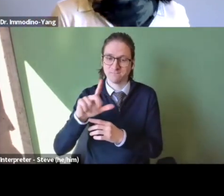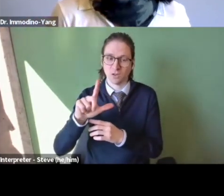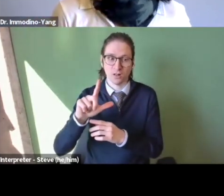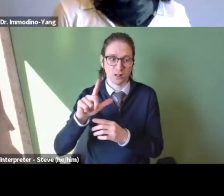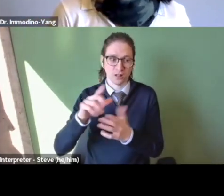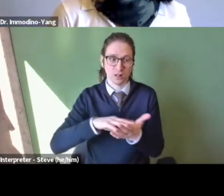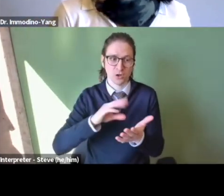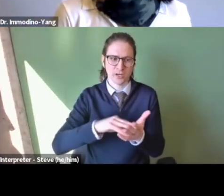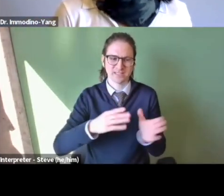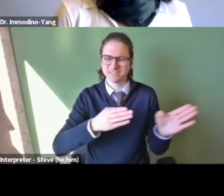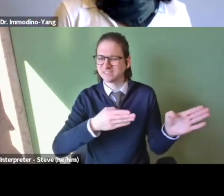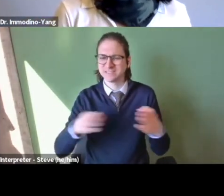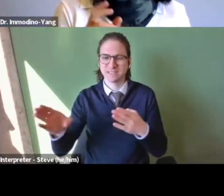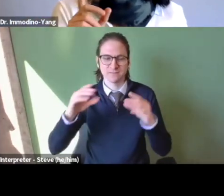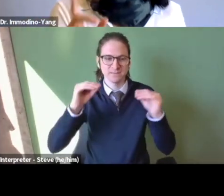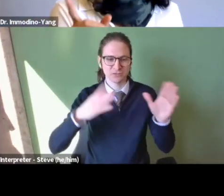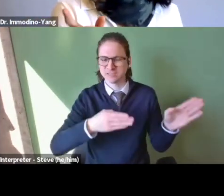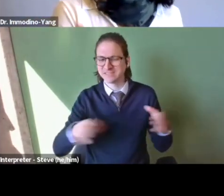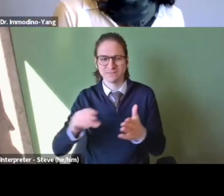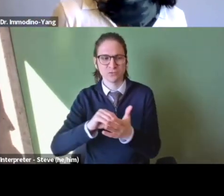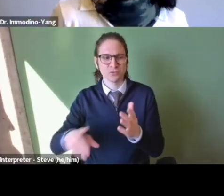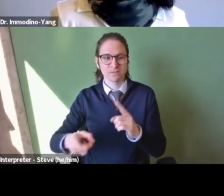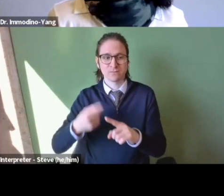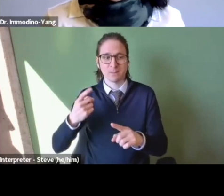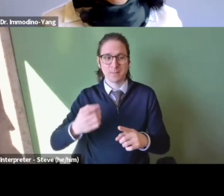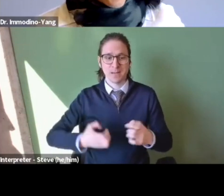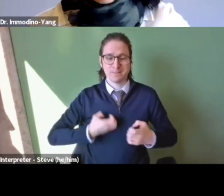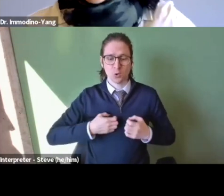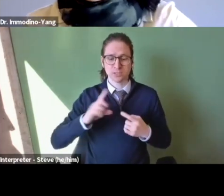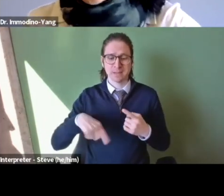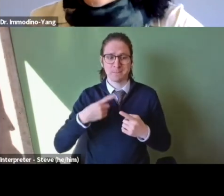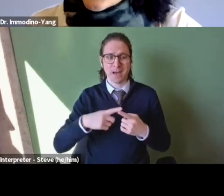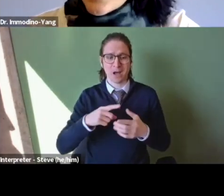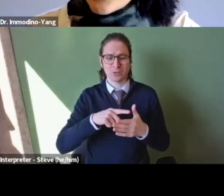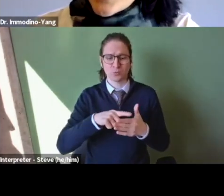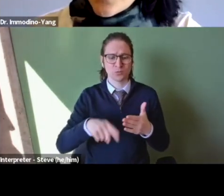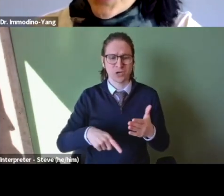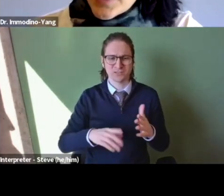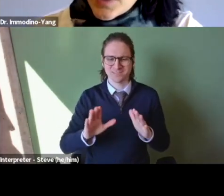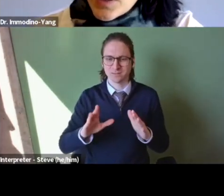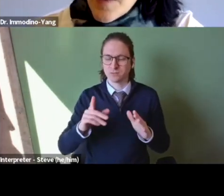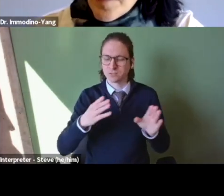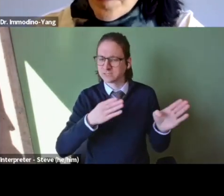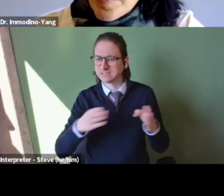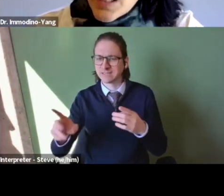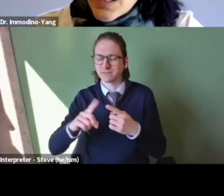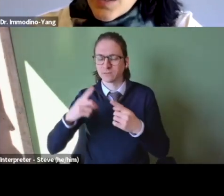outcomes or results, to focus instead on emotions that are about the ideas themselves.